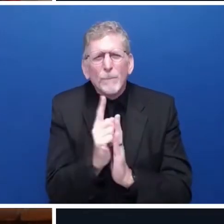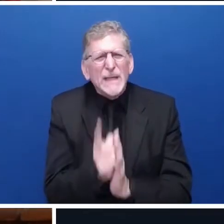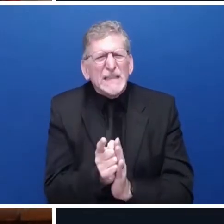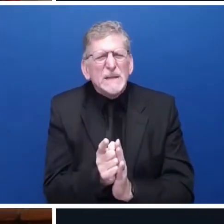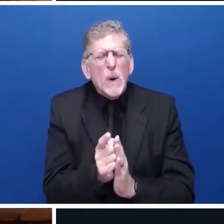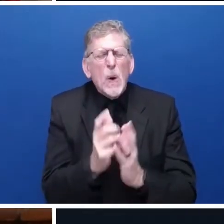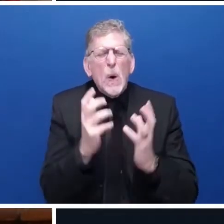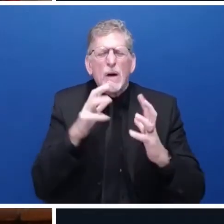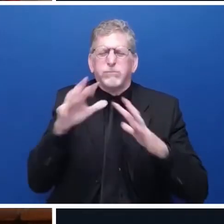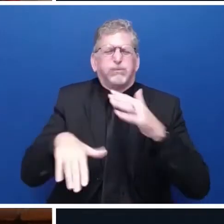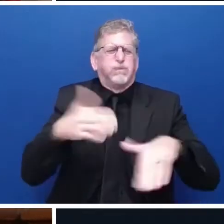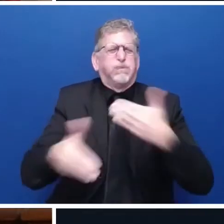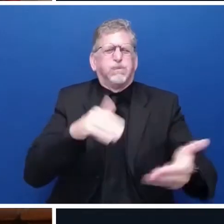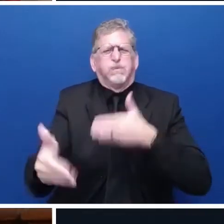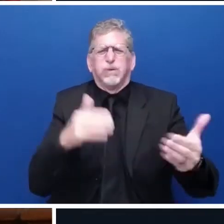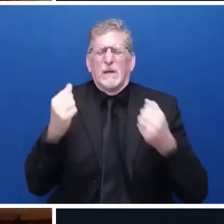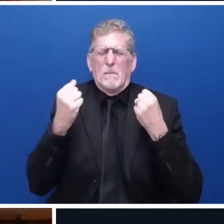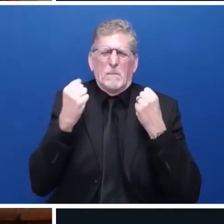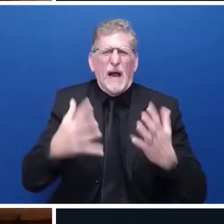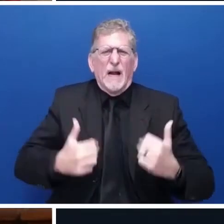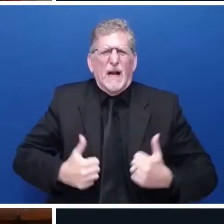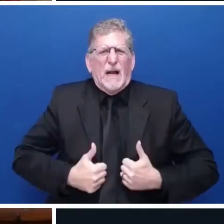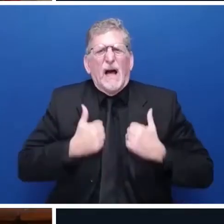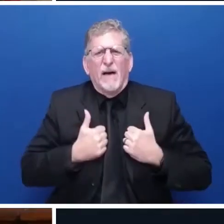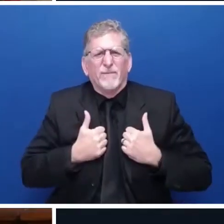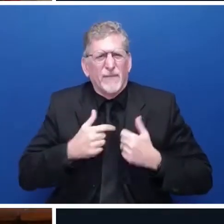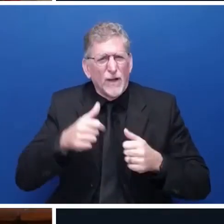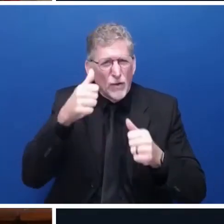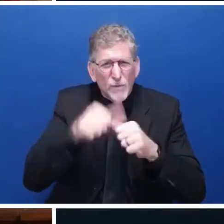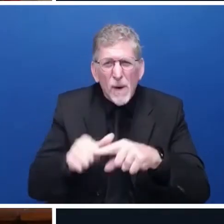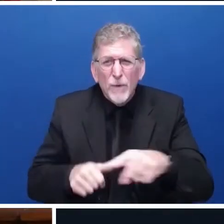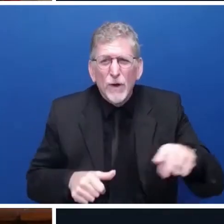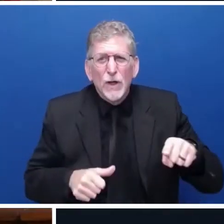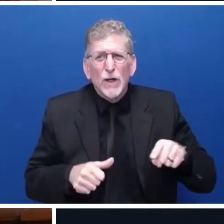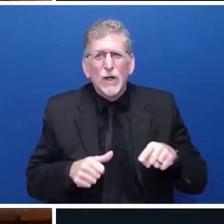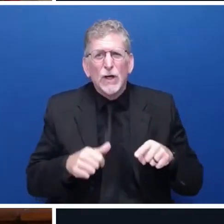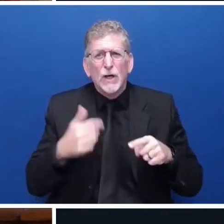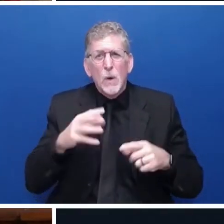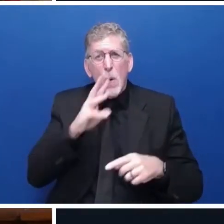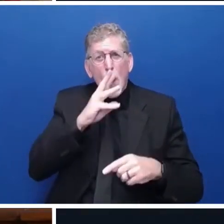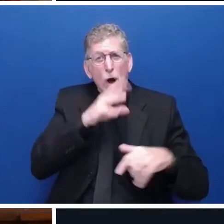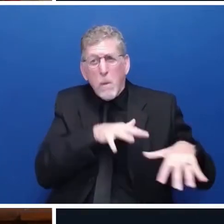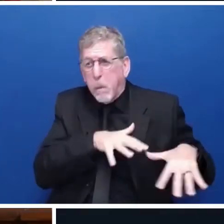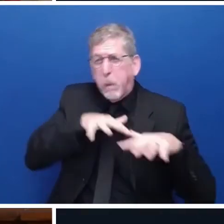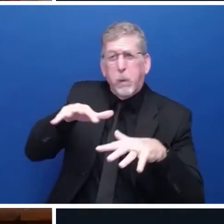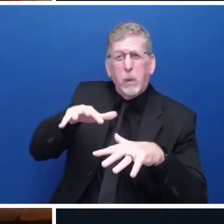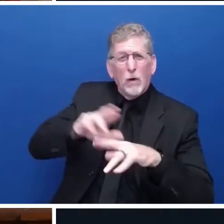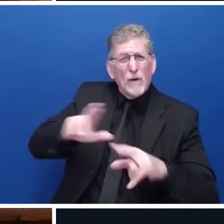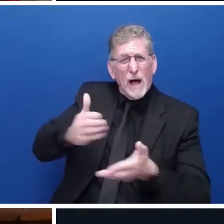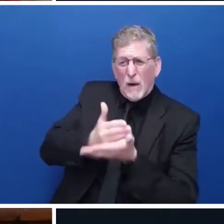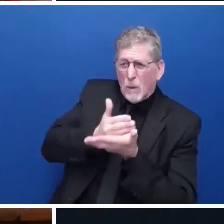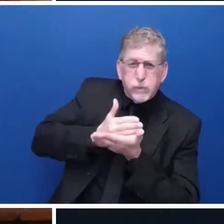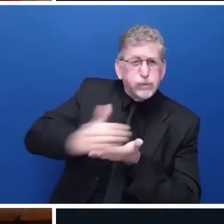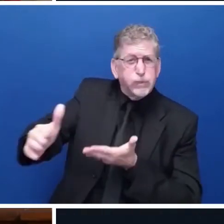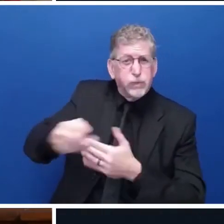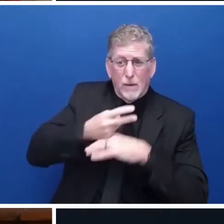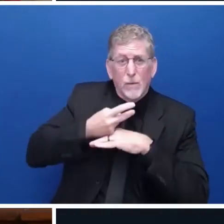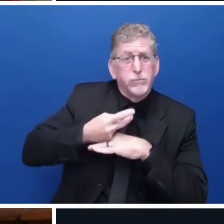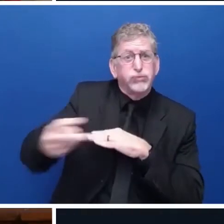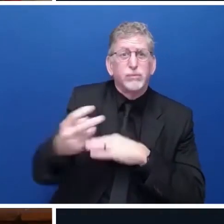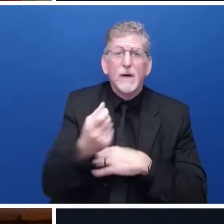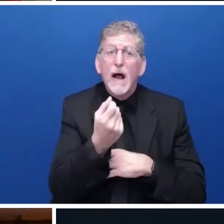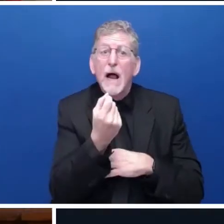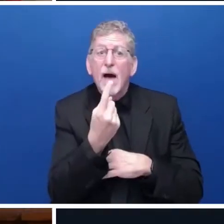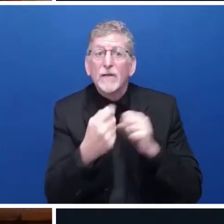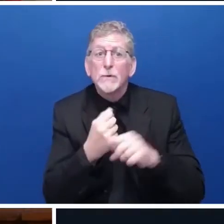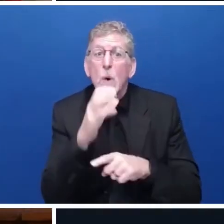one. As the waters threatened to sweep her away, 11-year-old Millie Kate McClelland closed her eyes and